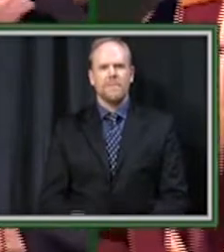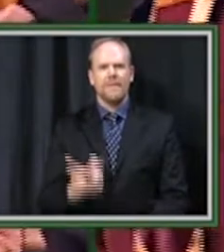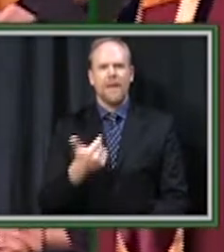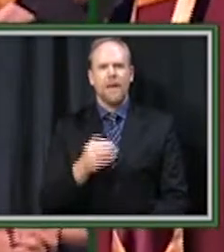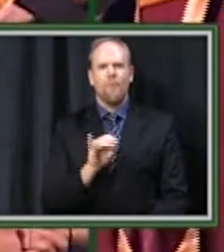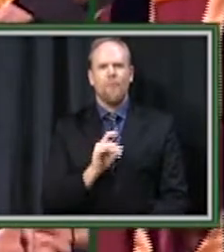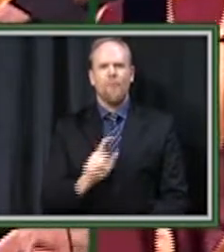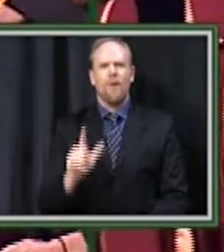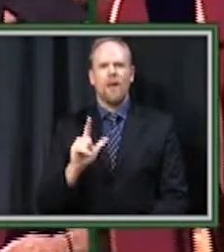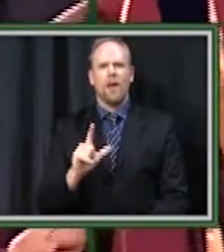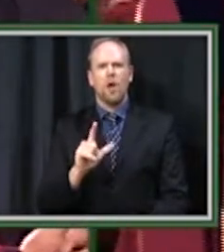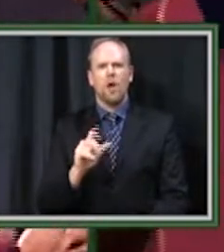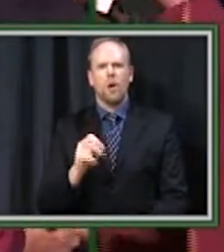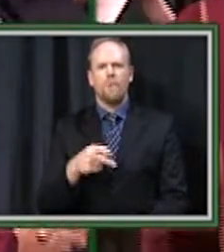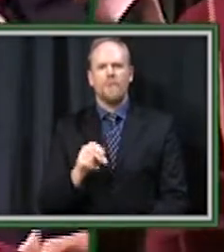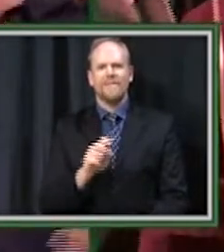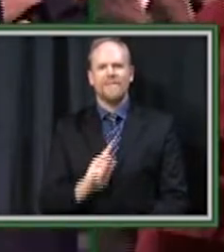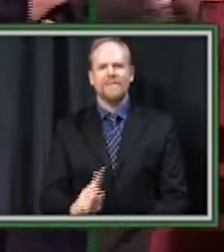Gabrielle Lopez.